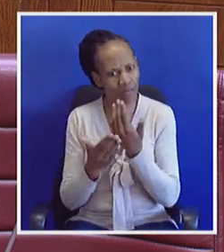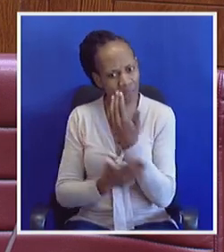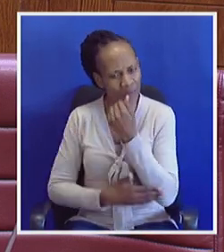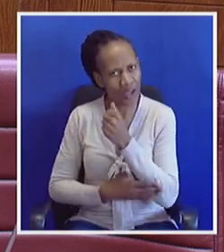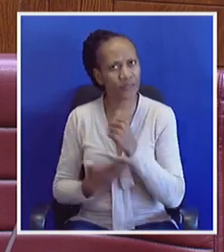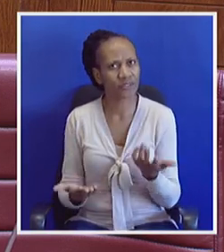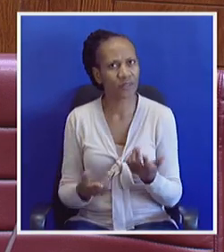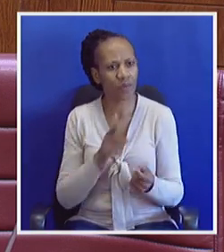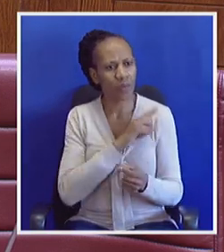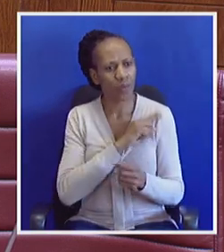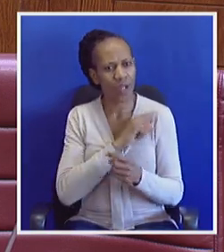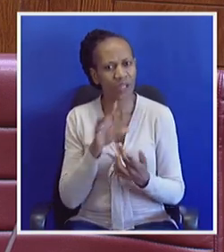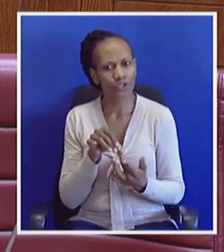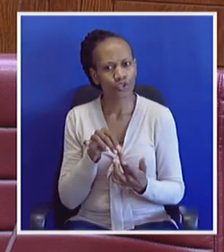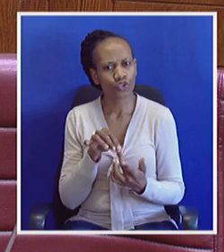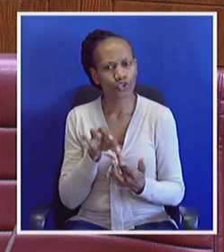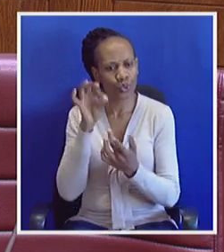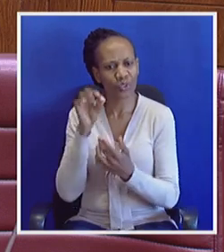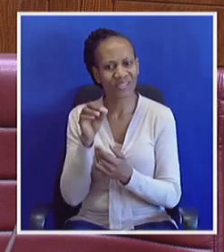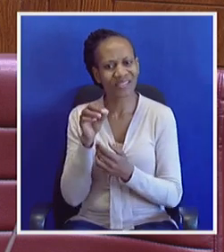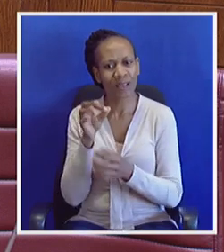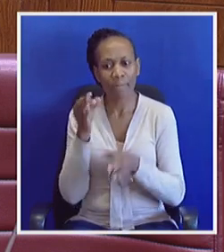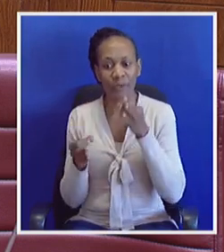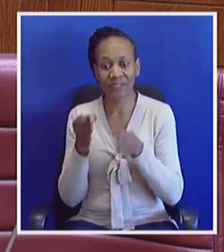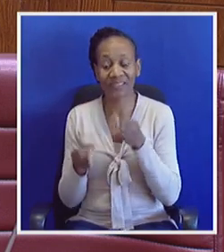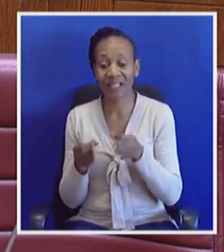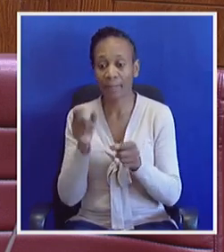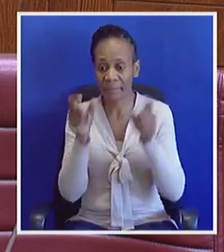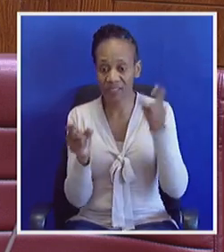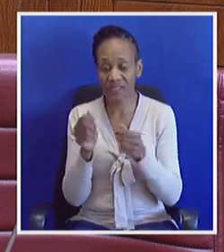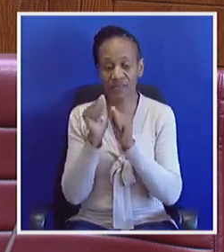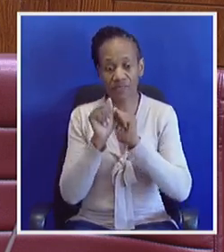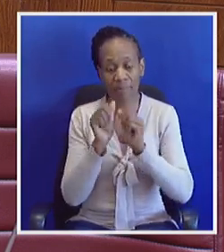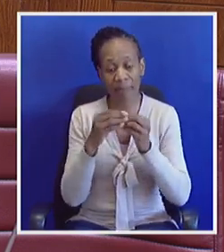rather choosing to once more protect the ANC political elite in this case?